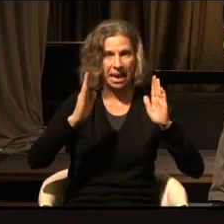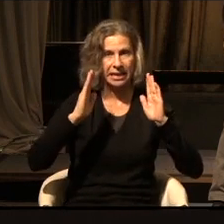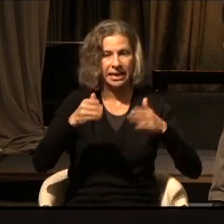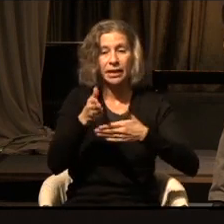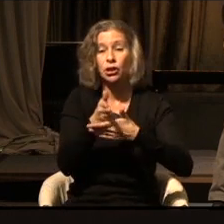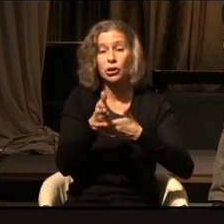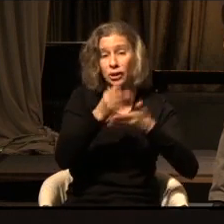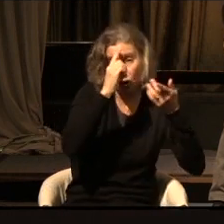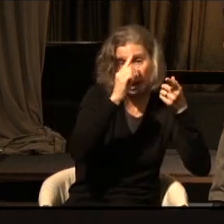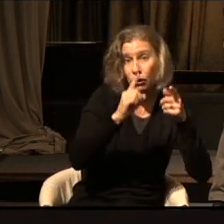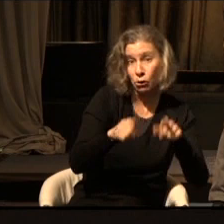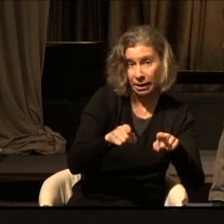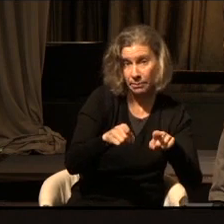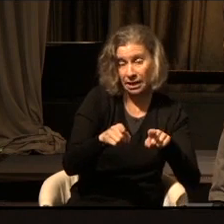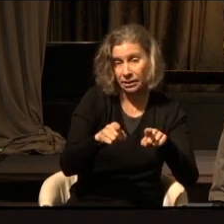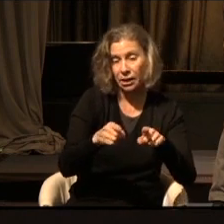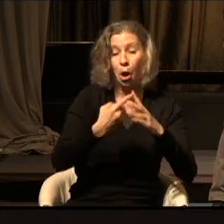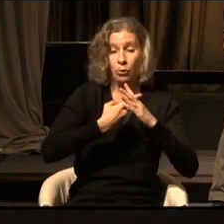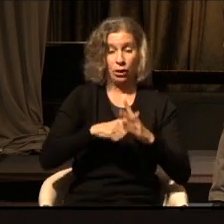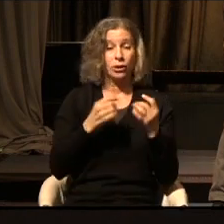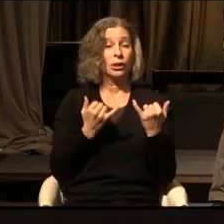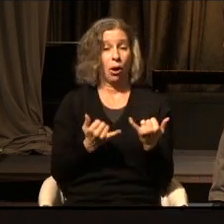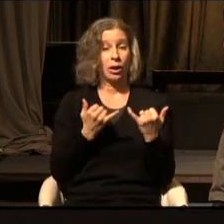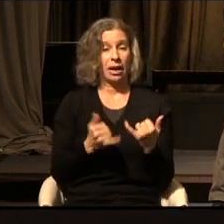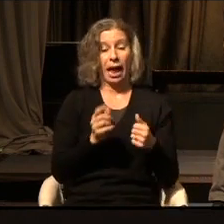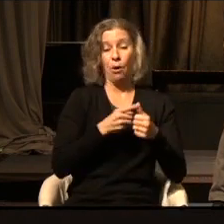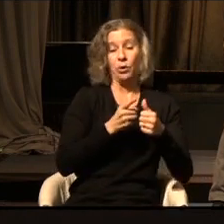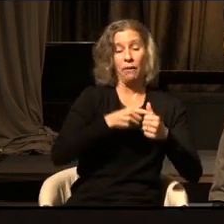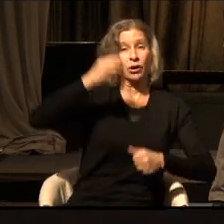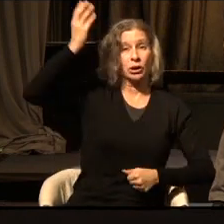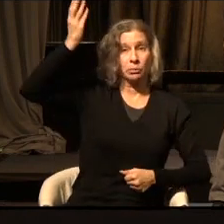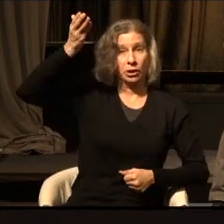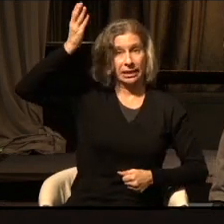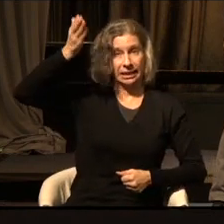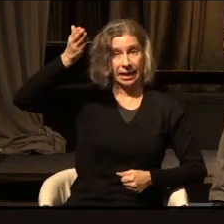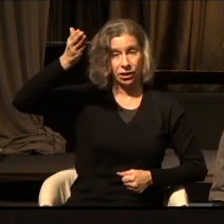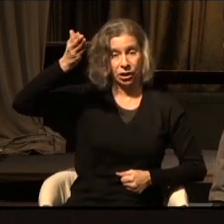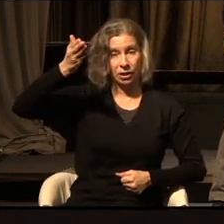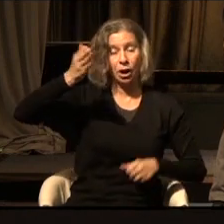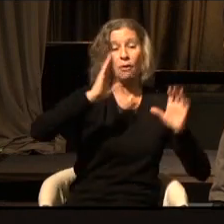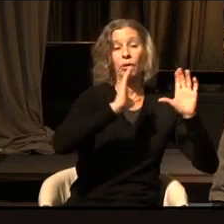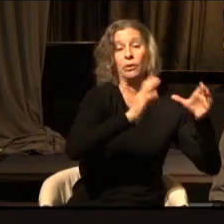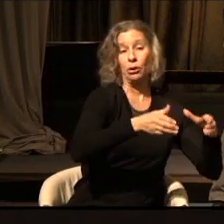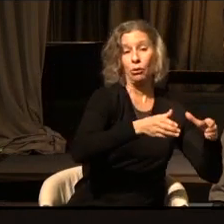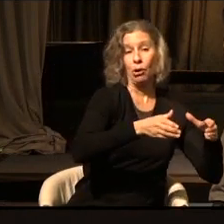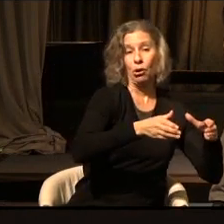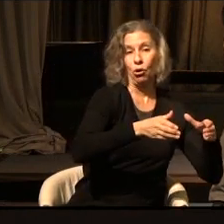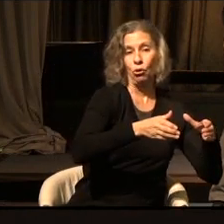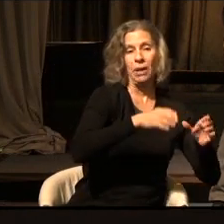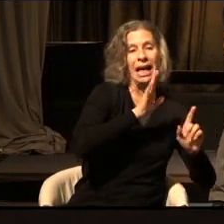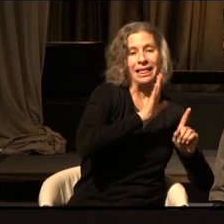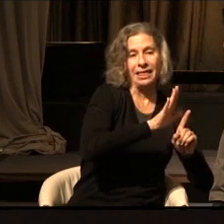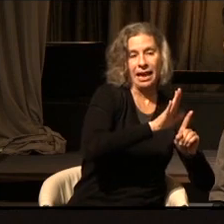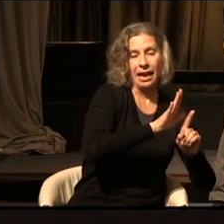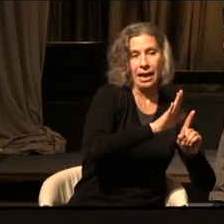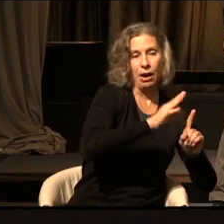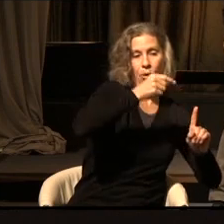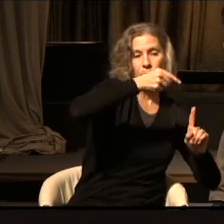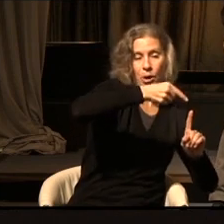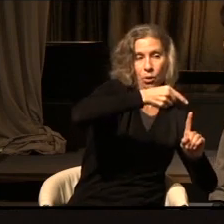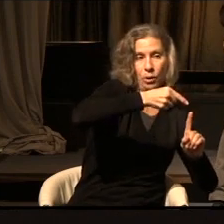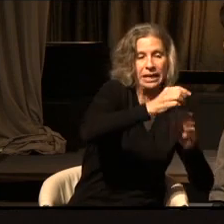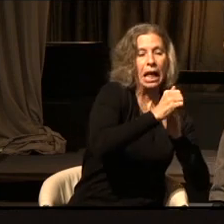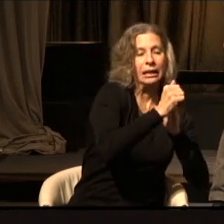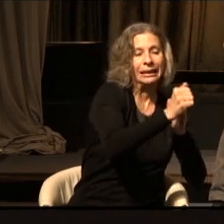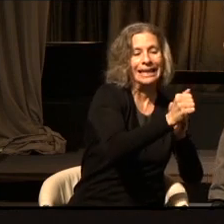shared agreements, and we're gonna start now with our first presentation from the group whose provocation is around leading from